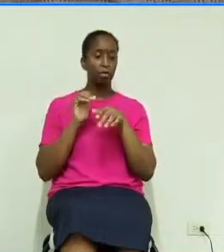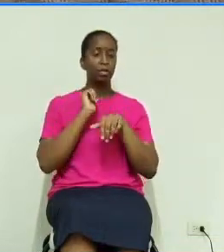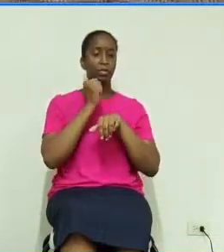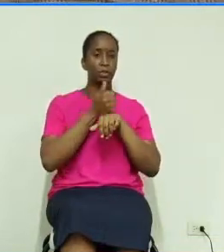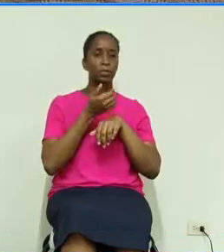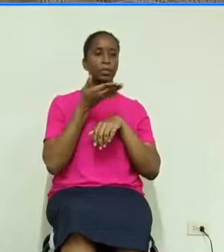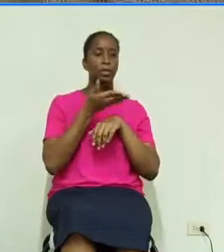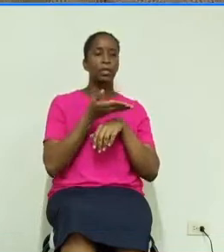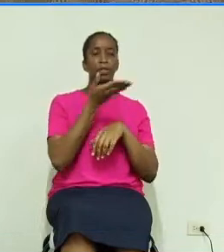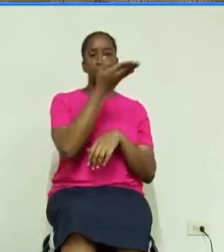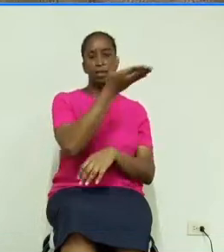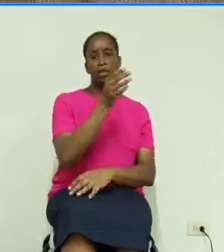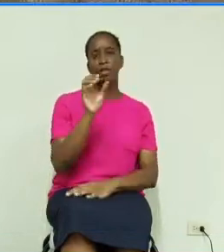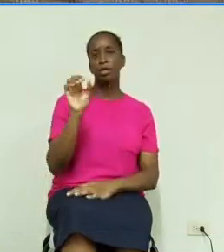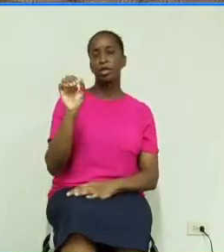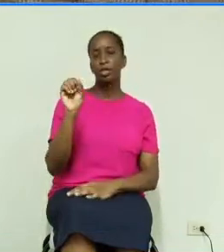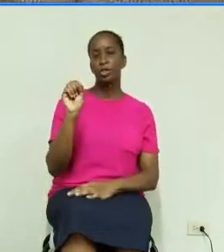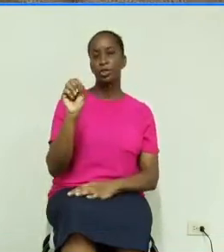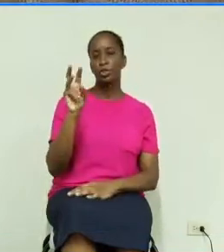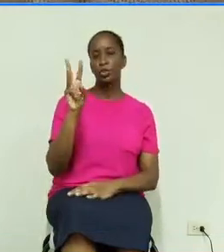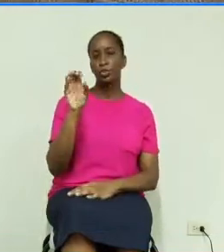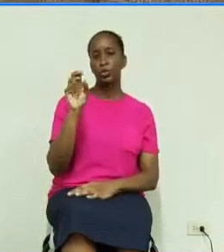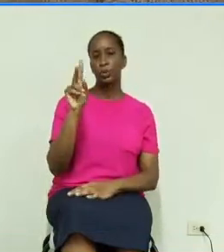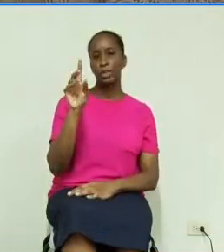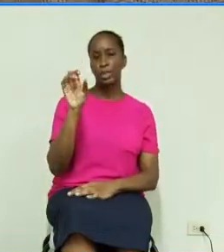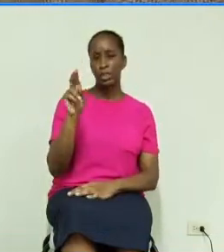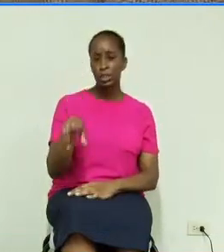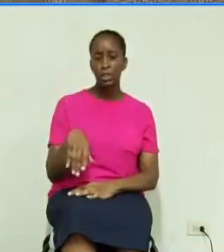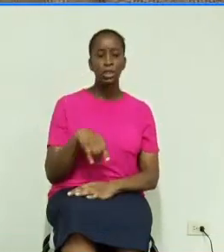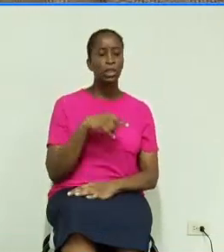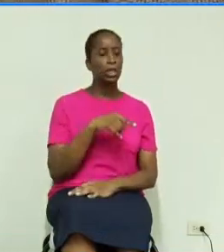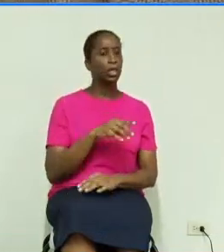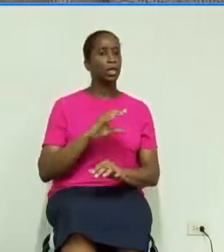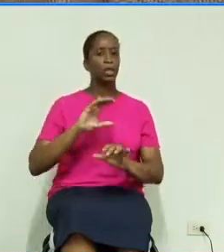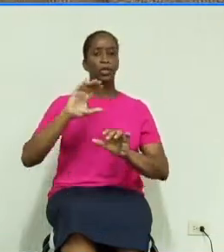Latin America and the Caribbean, Asia and the Pacific,